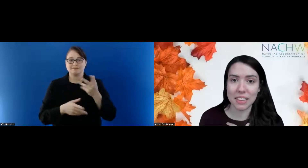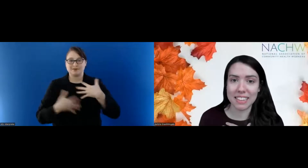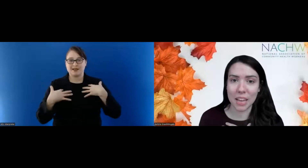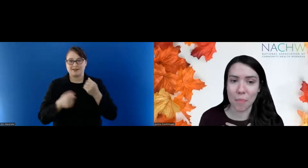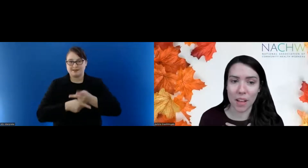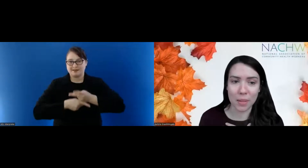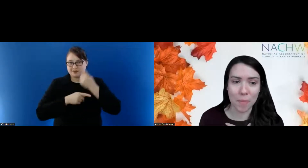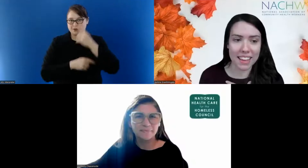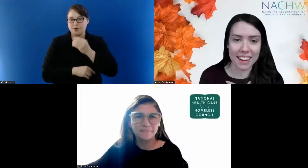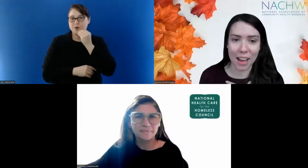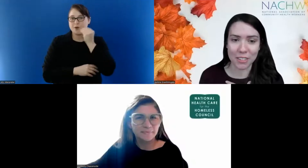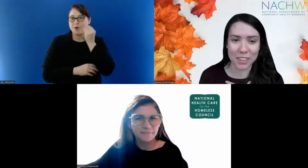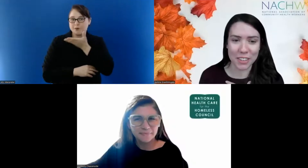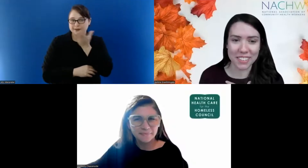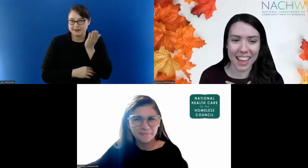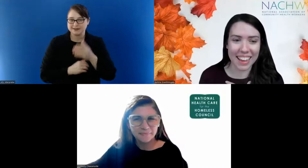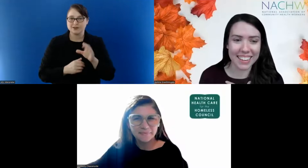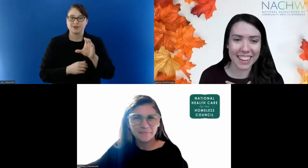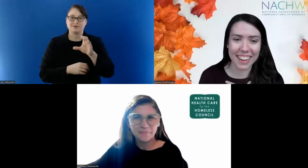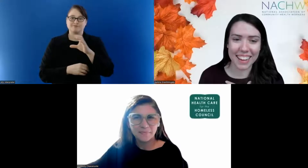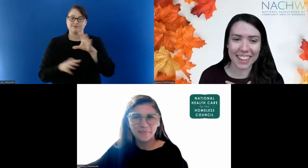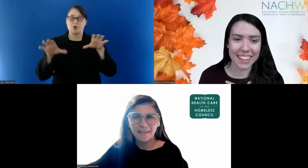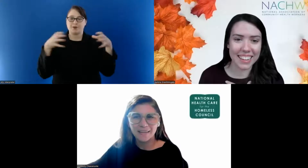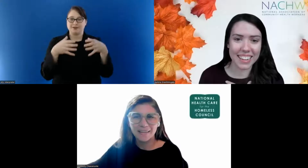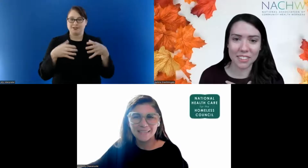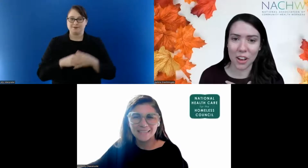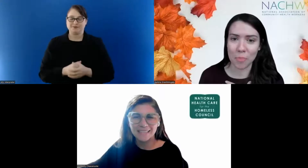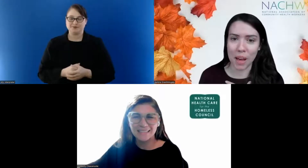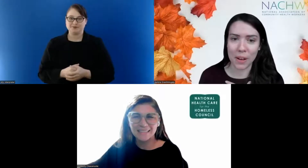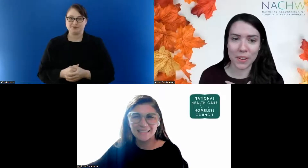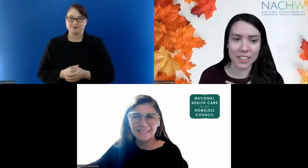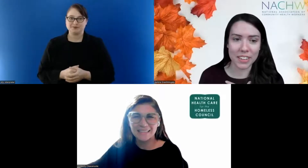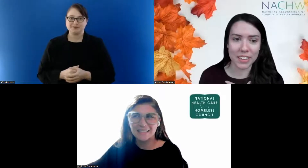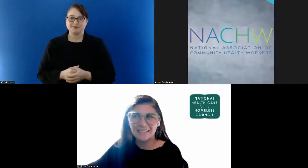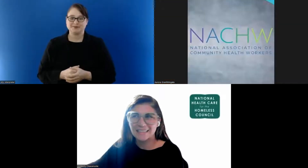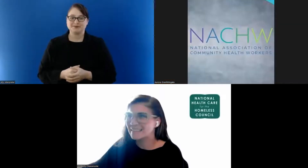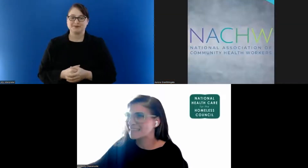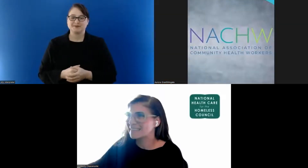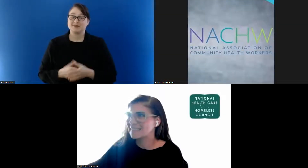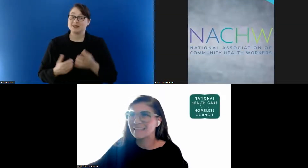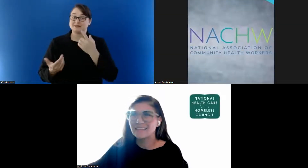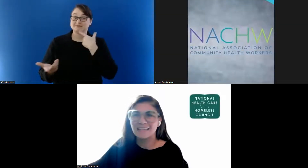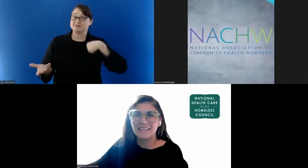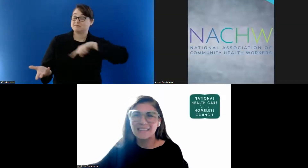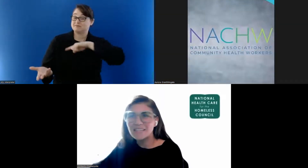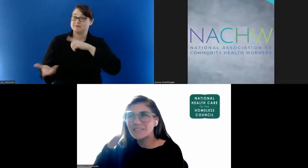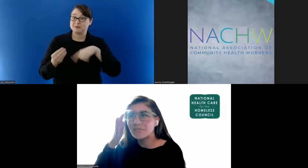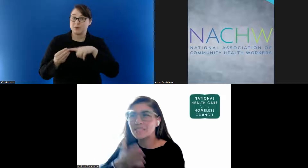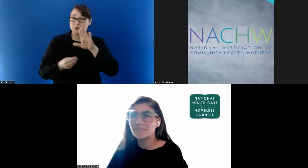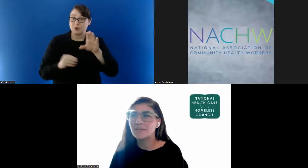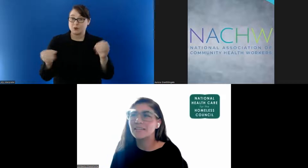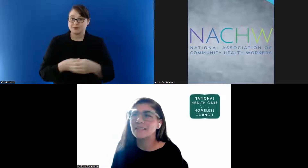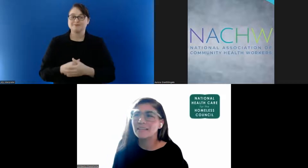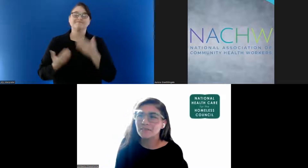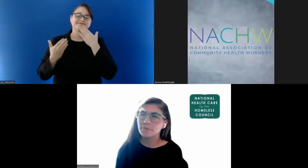Kimberly, please come on the mic and I will share your slide and tell us all about your organization. Thank you so